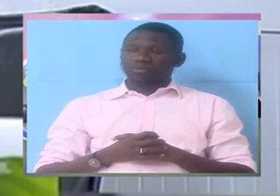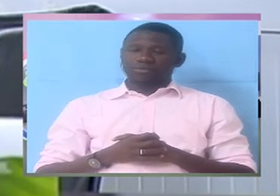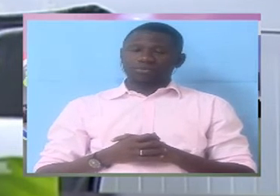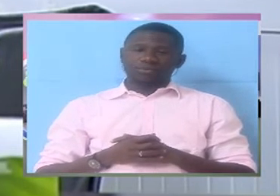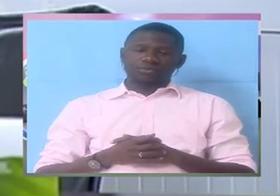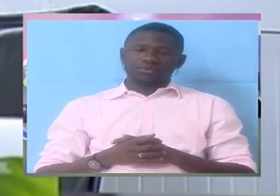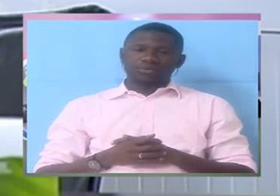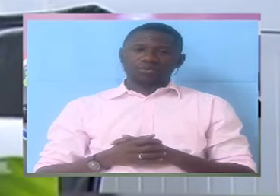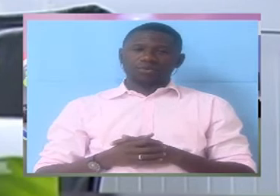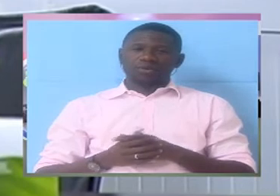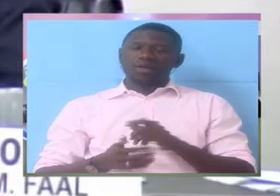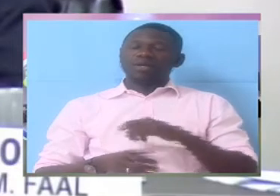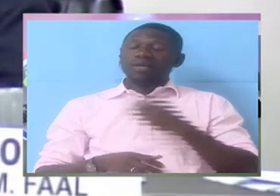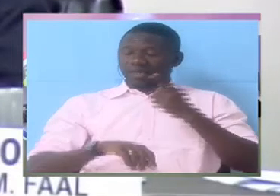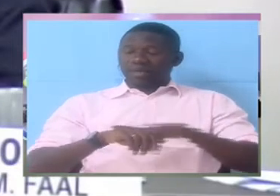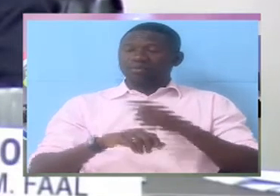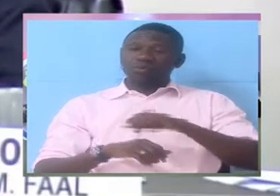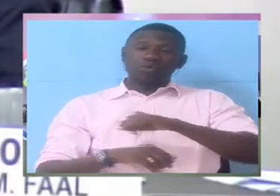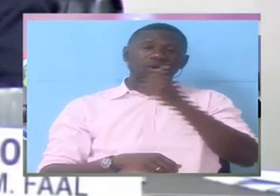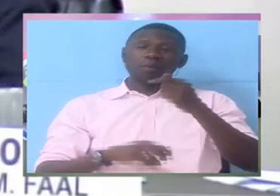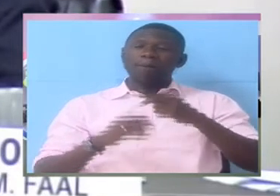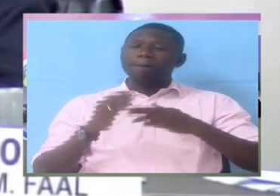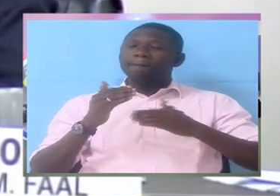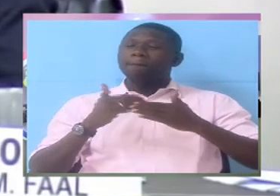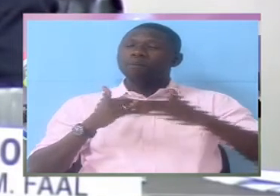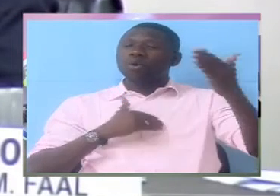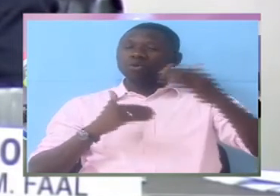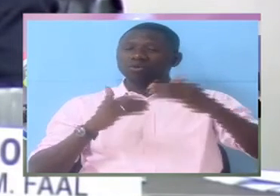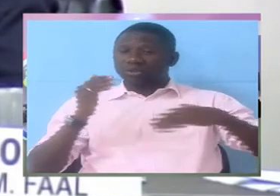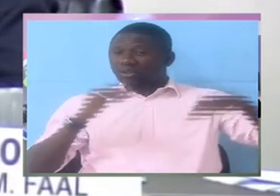And you are the most senior officer present.